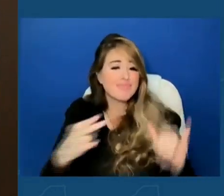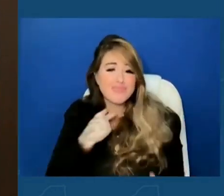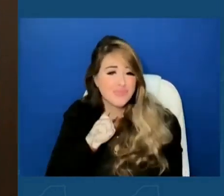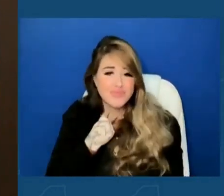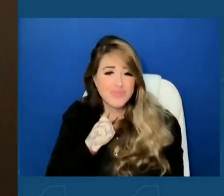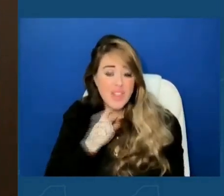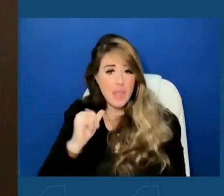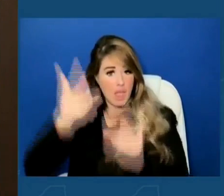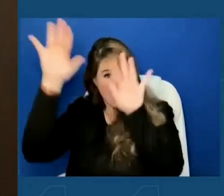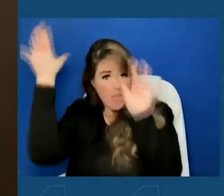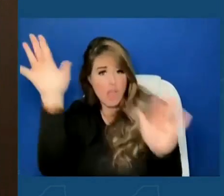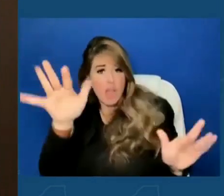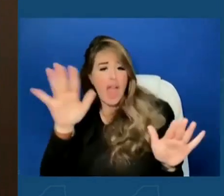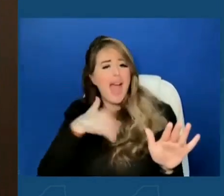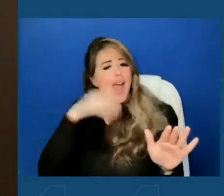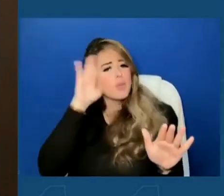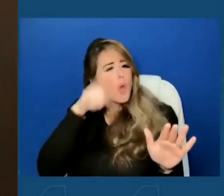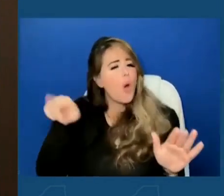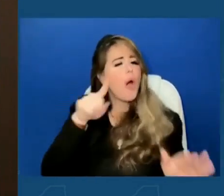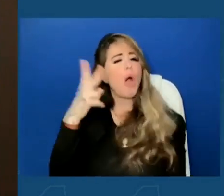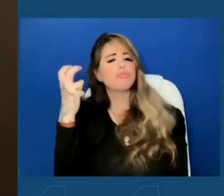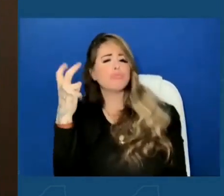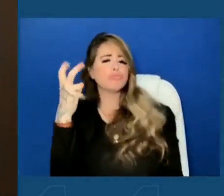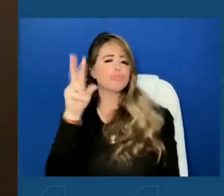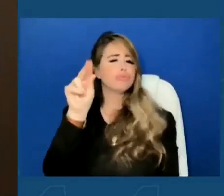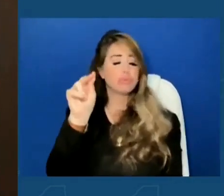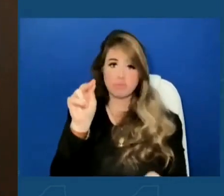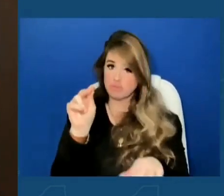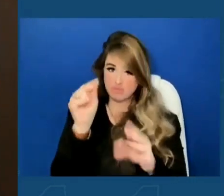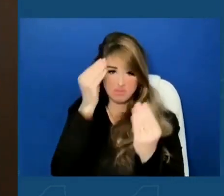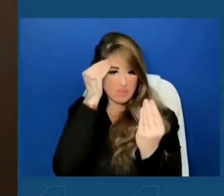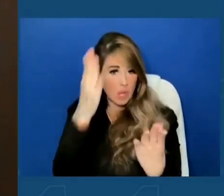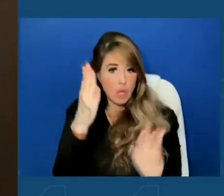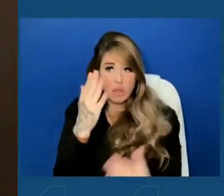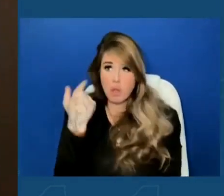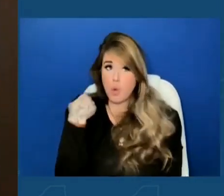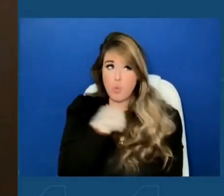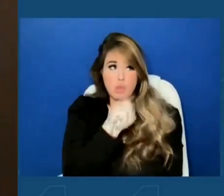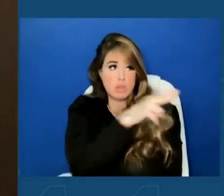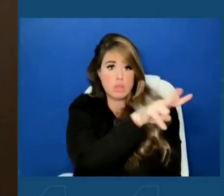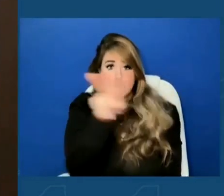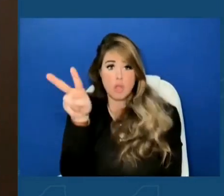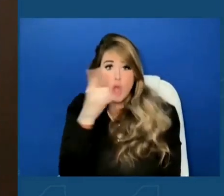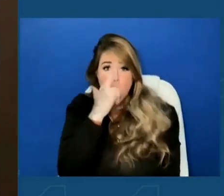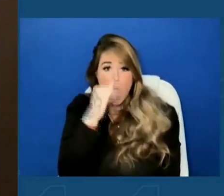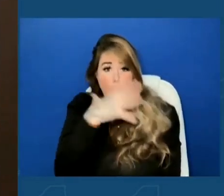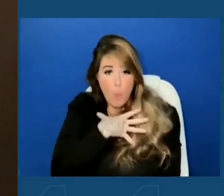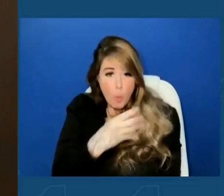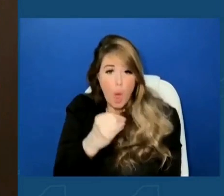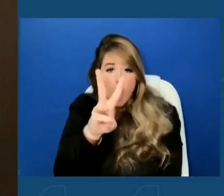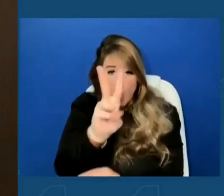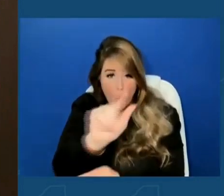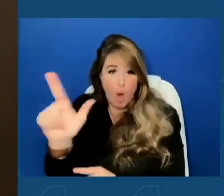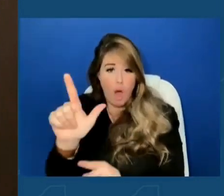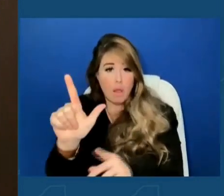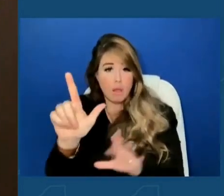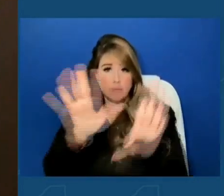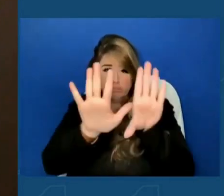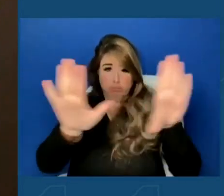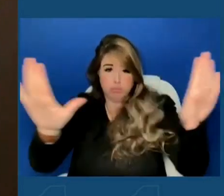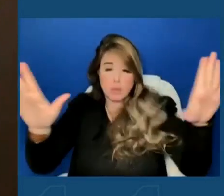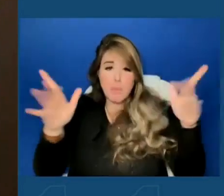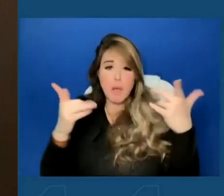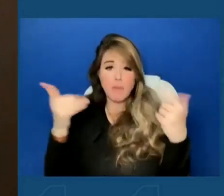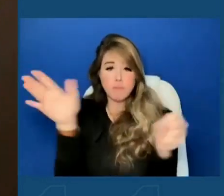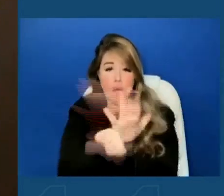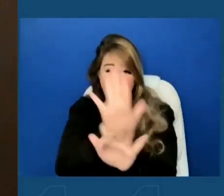bad. I know it's hard for people to believe, but it was like looking at a white wall for 14 to 18